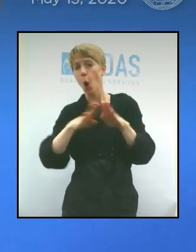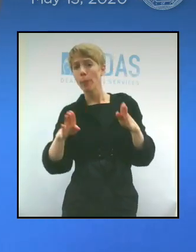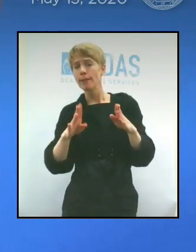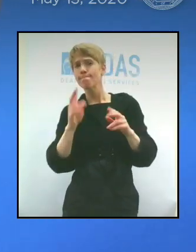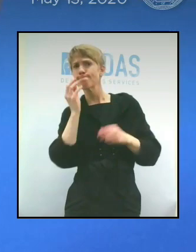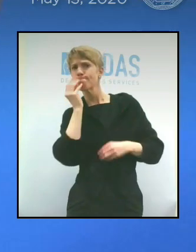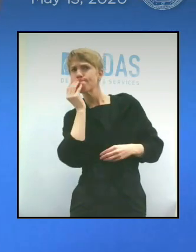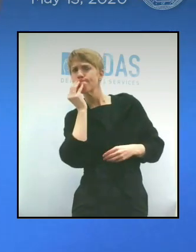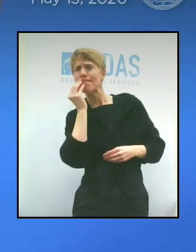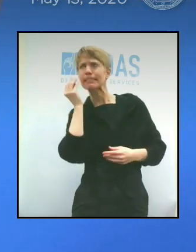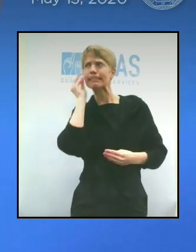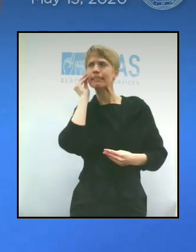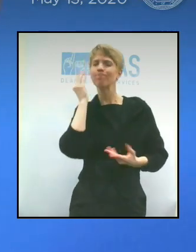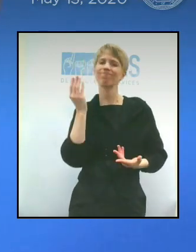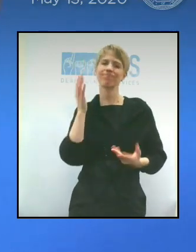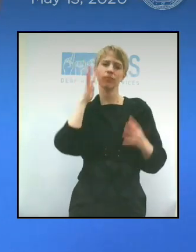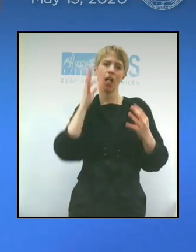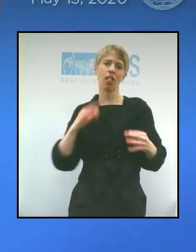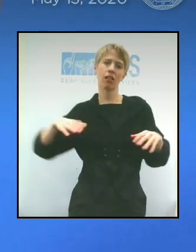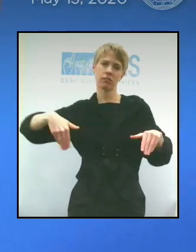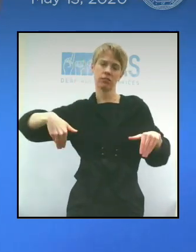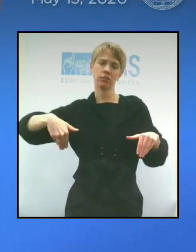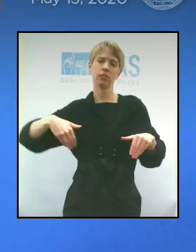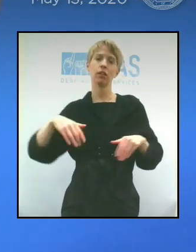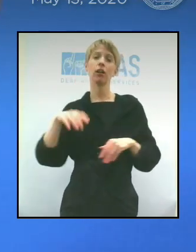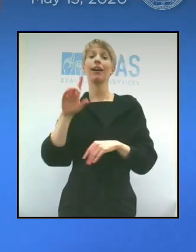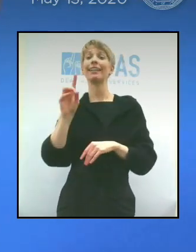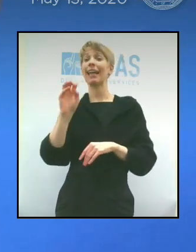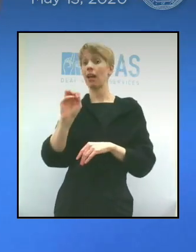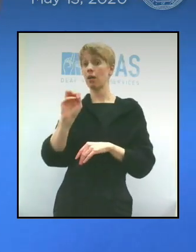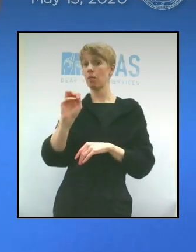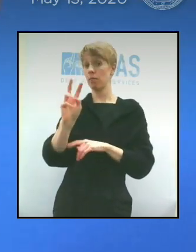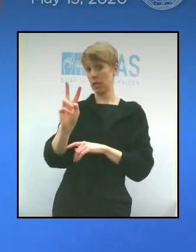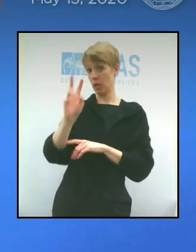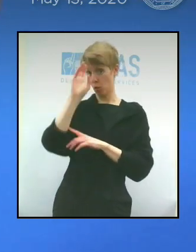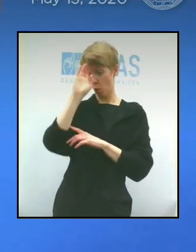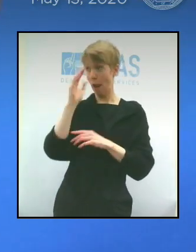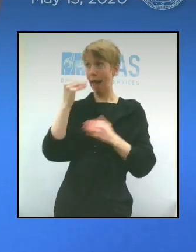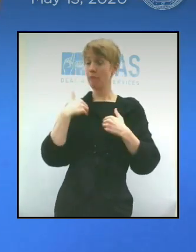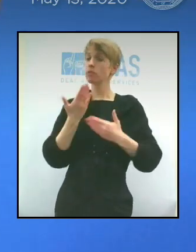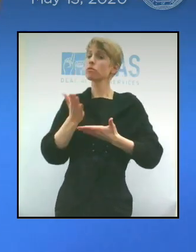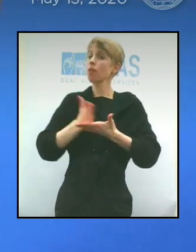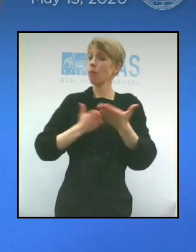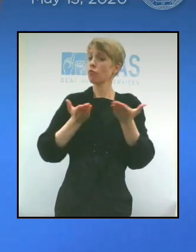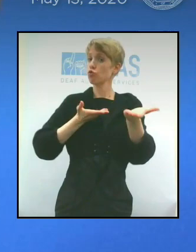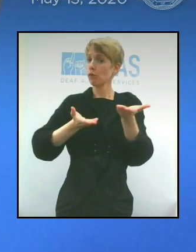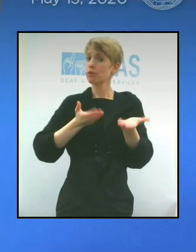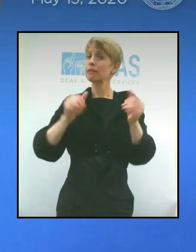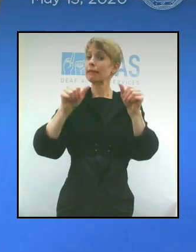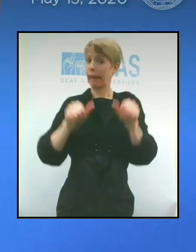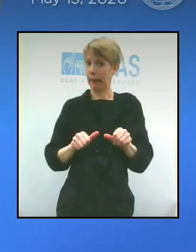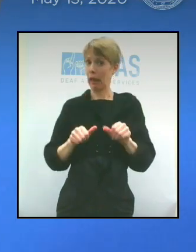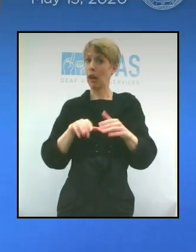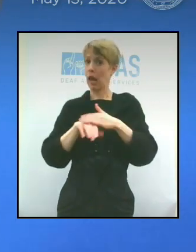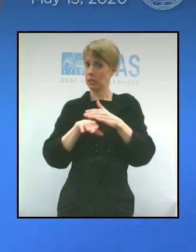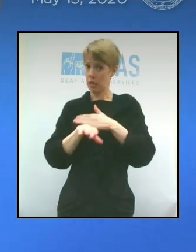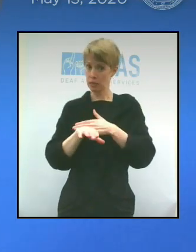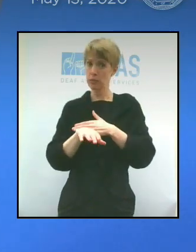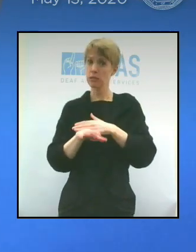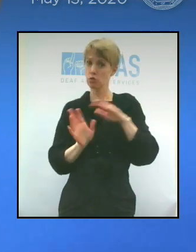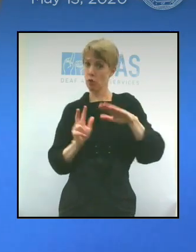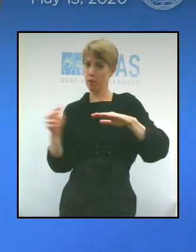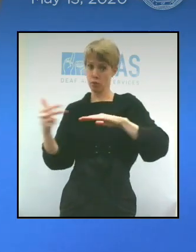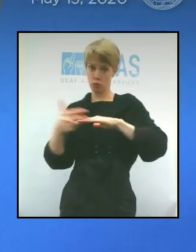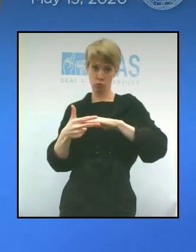determined. Our DMV is available for some services through a curbside work that Clerk Kearns